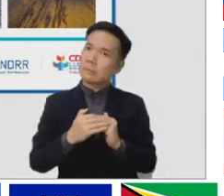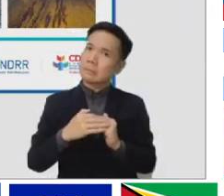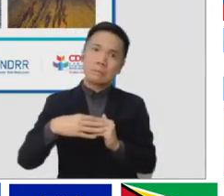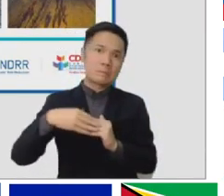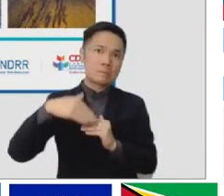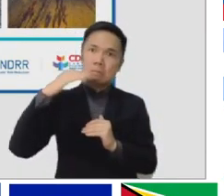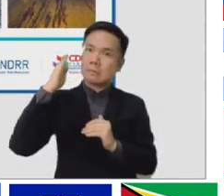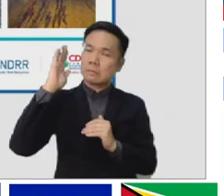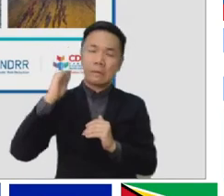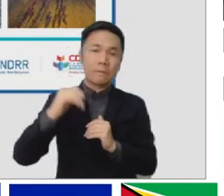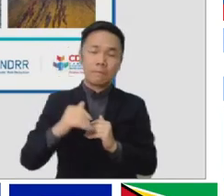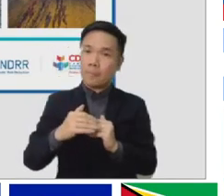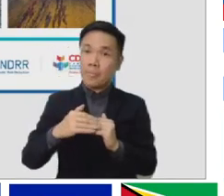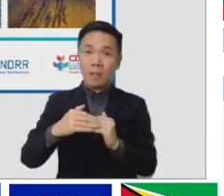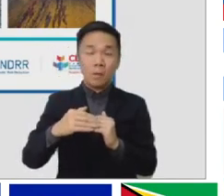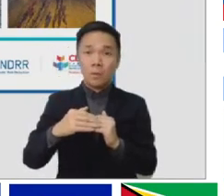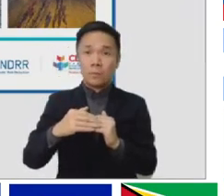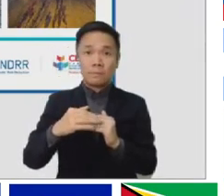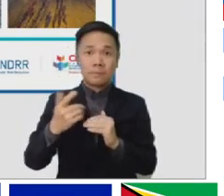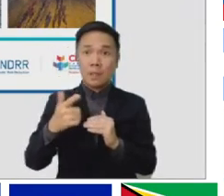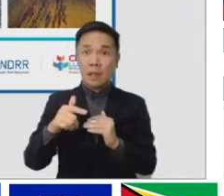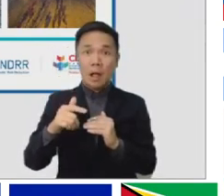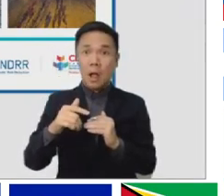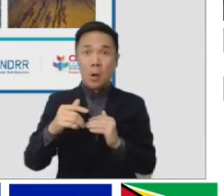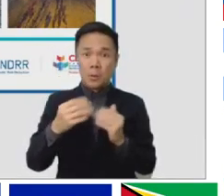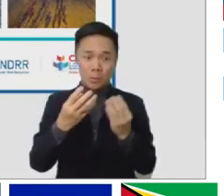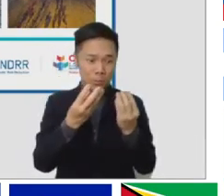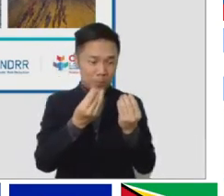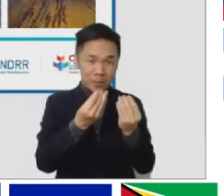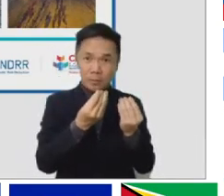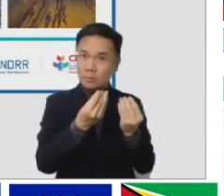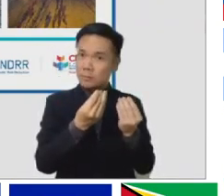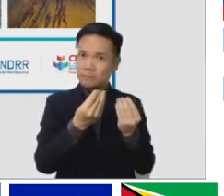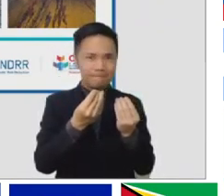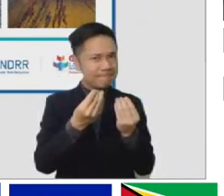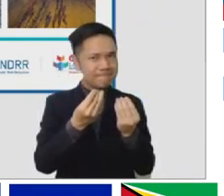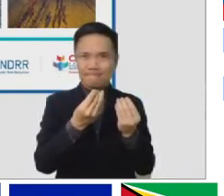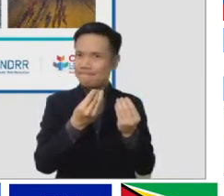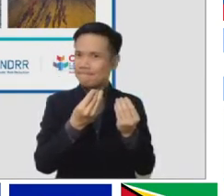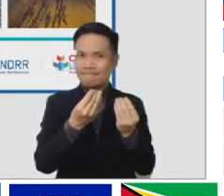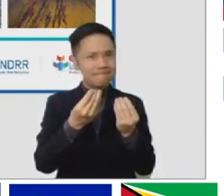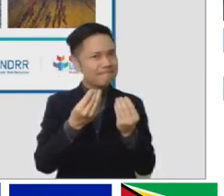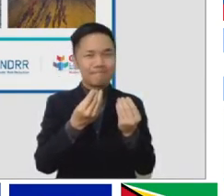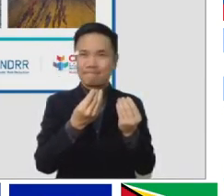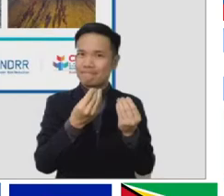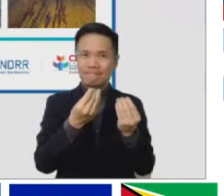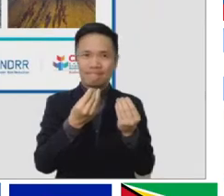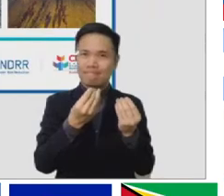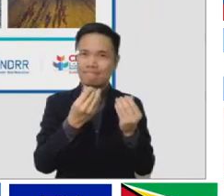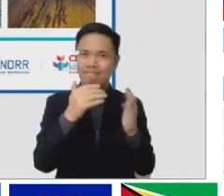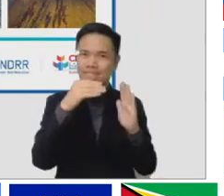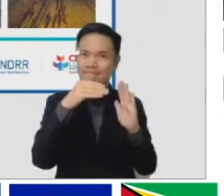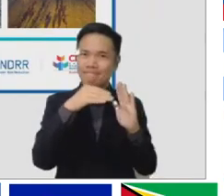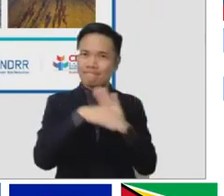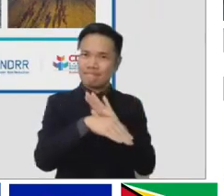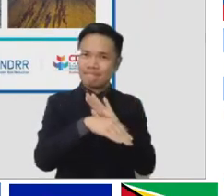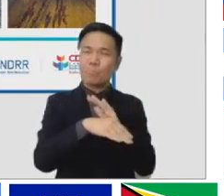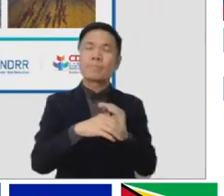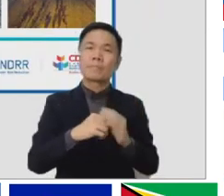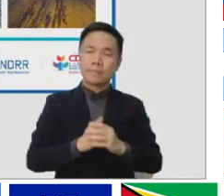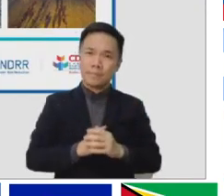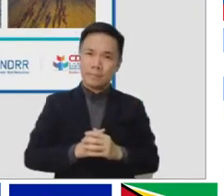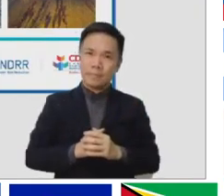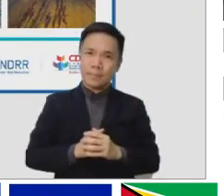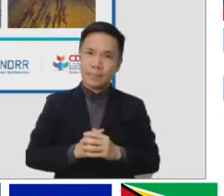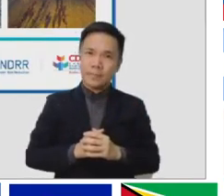our whole financial activity and all of this risk and all over, I mean, mainly all